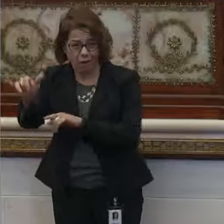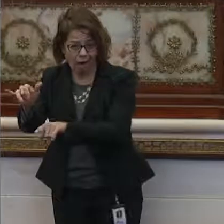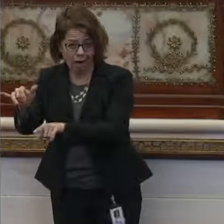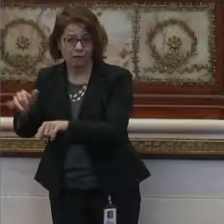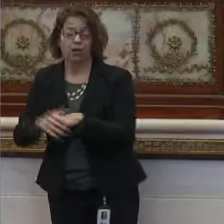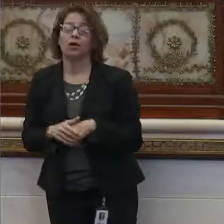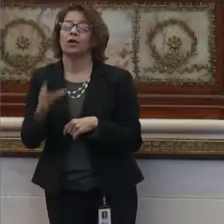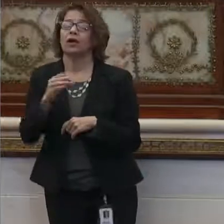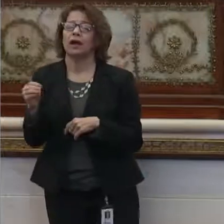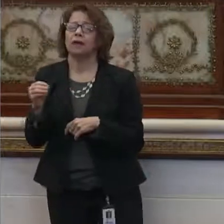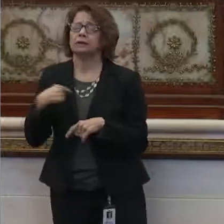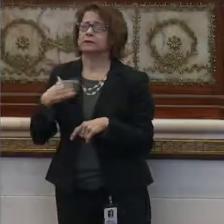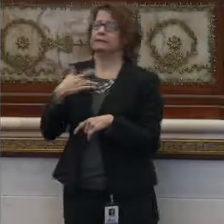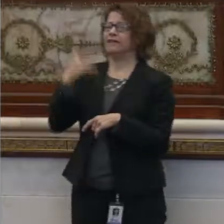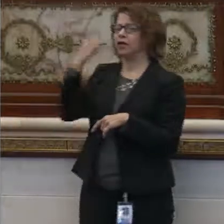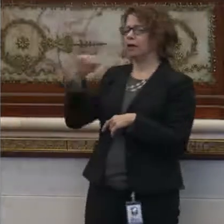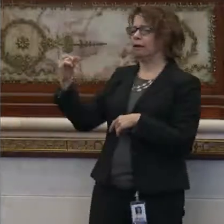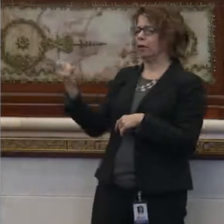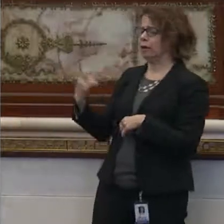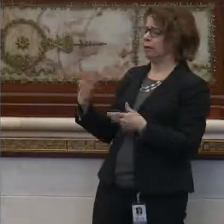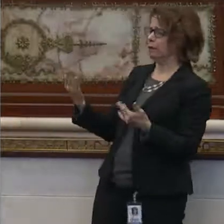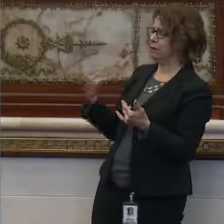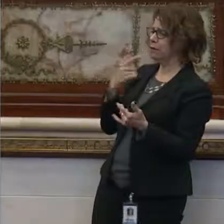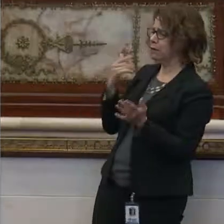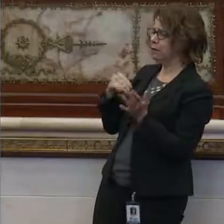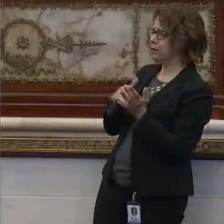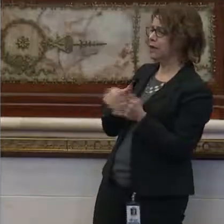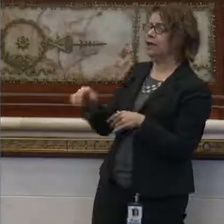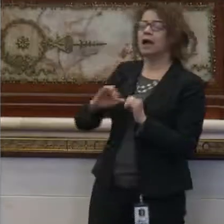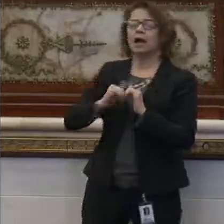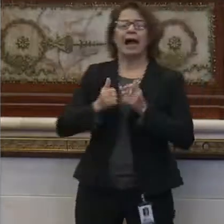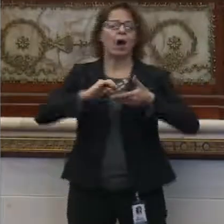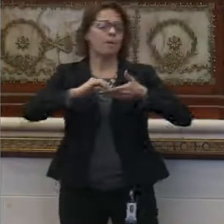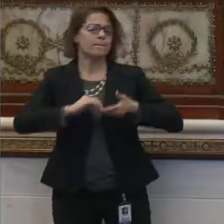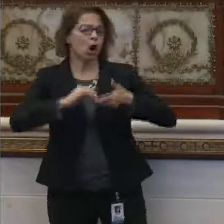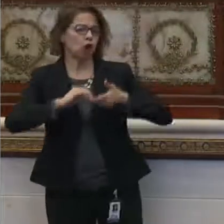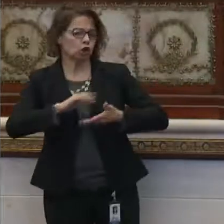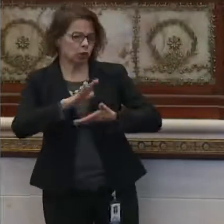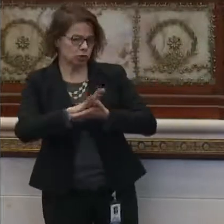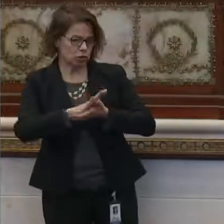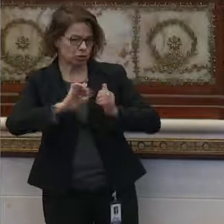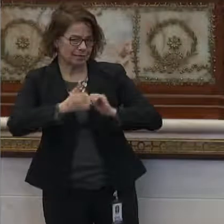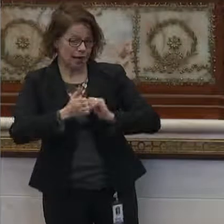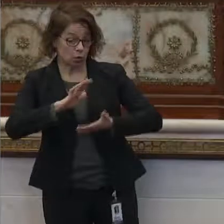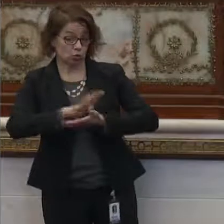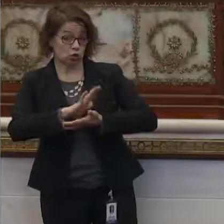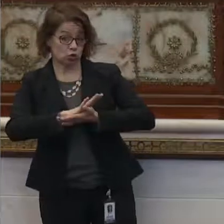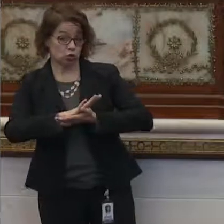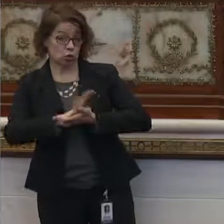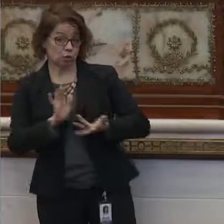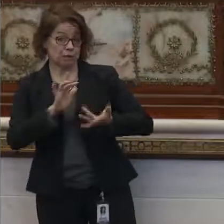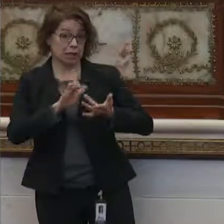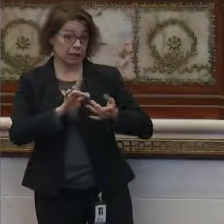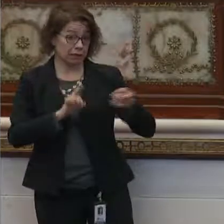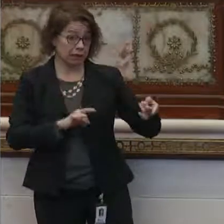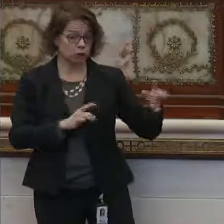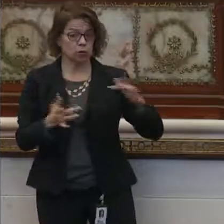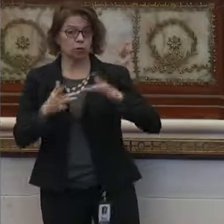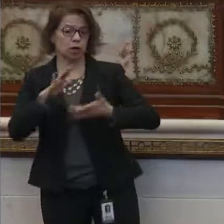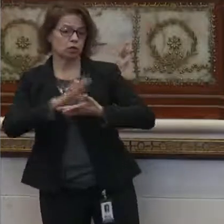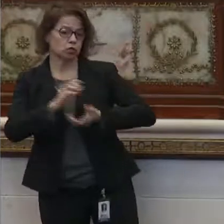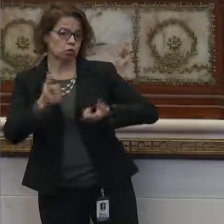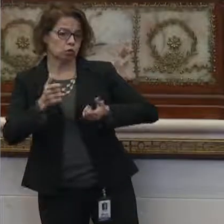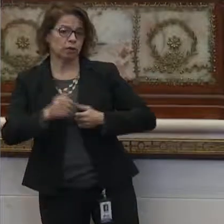And I forget your question, the main question. How do you partner with schools, and do the schools need to proactively reach out to you?